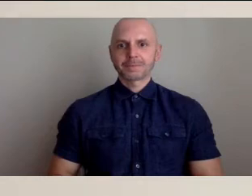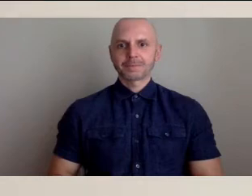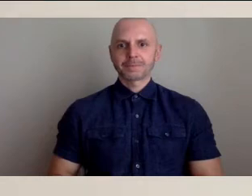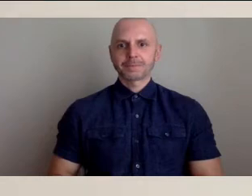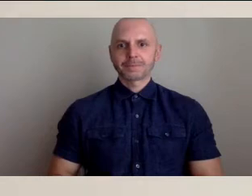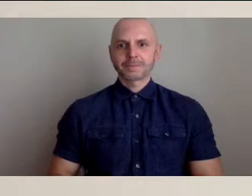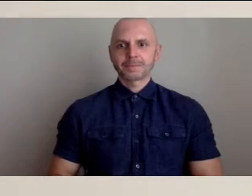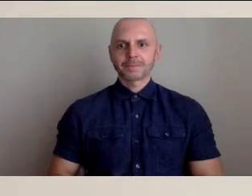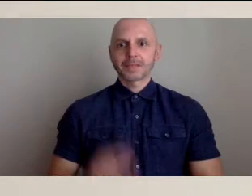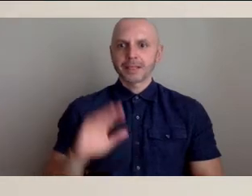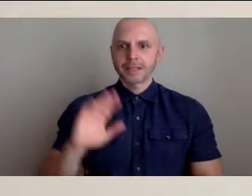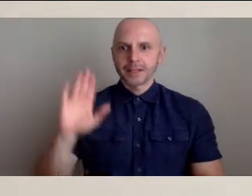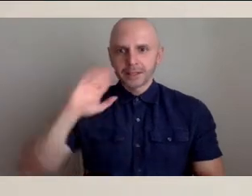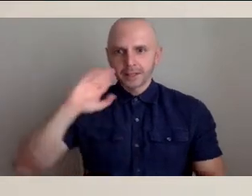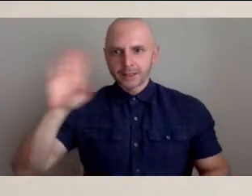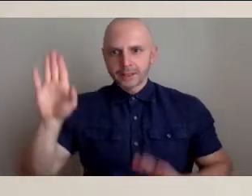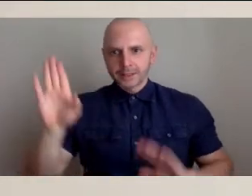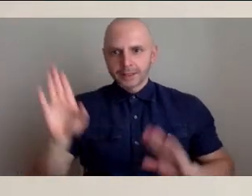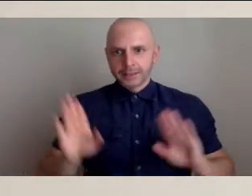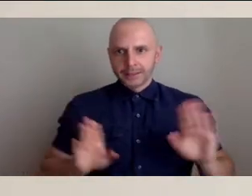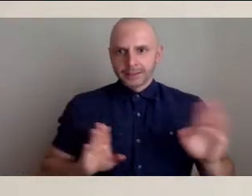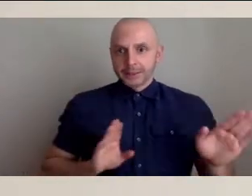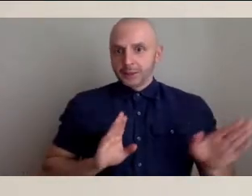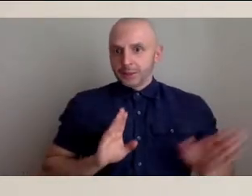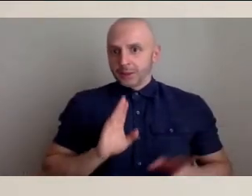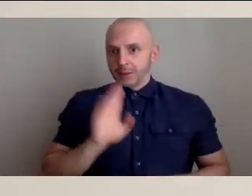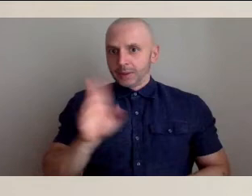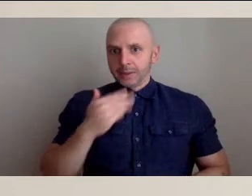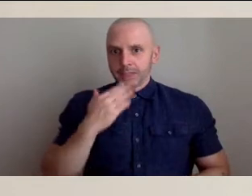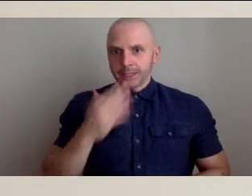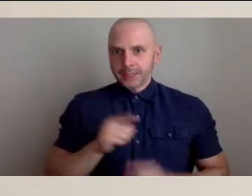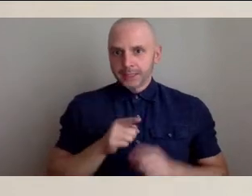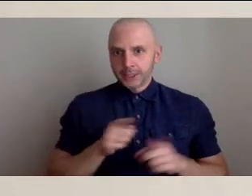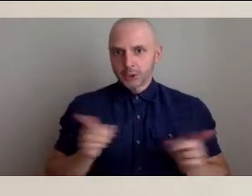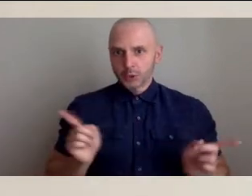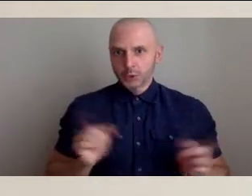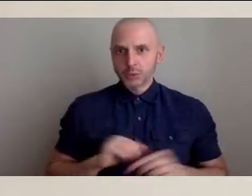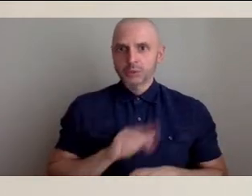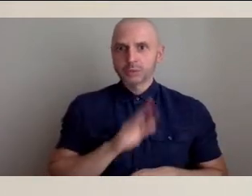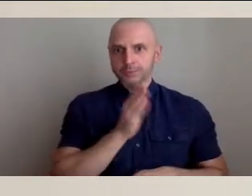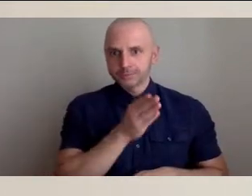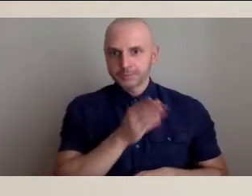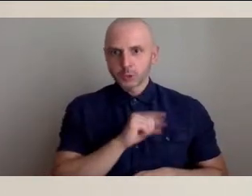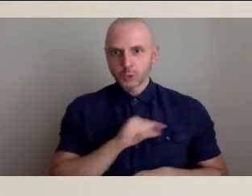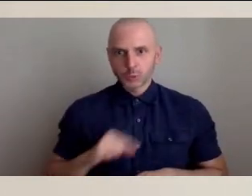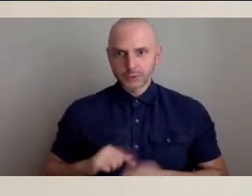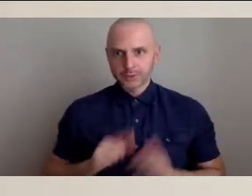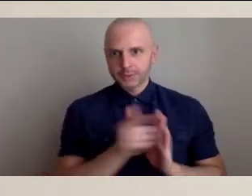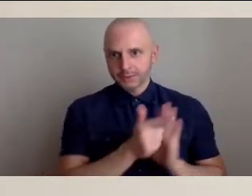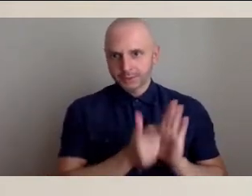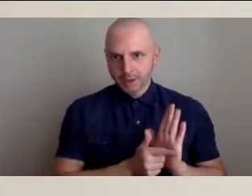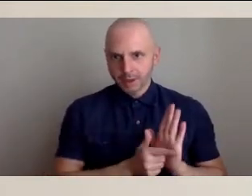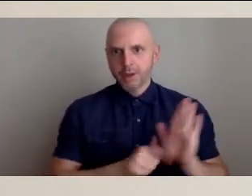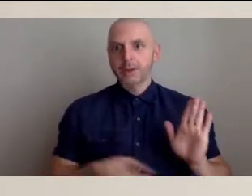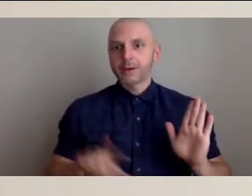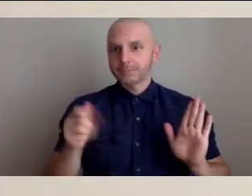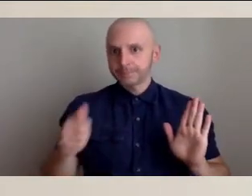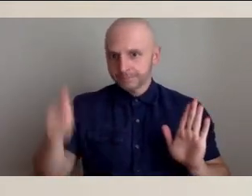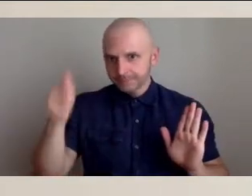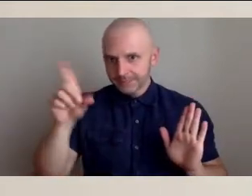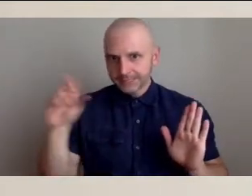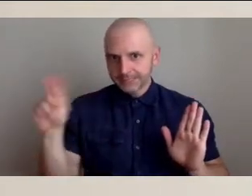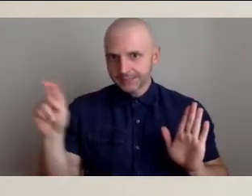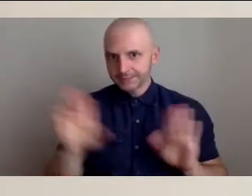start by thanking Dean Walters, Dr. Drew, and the rest of the Queen's Law Administration for all of their kindness and their